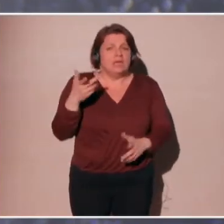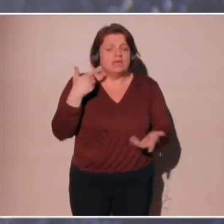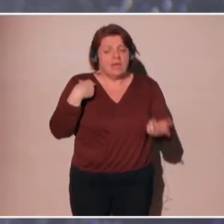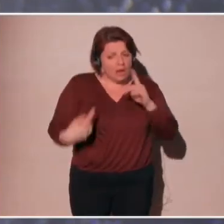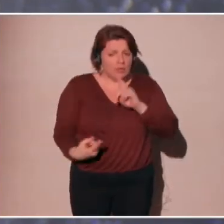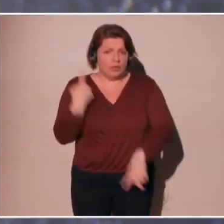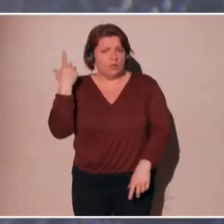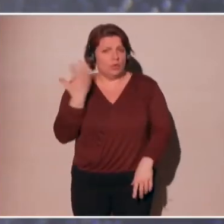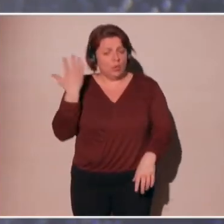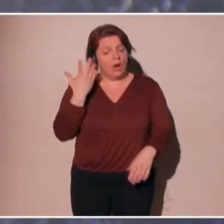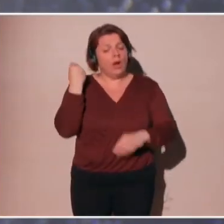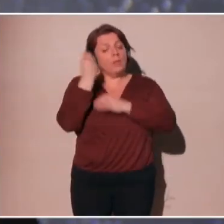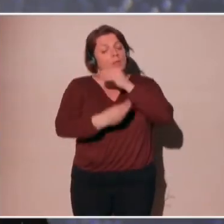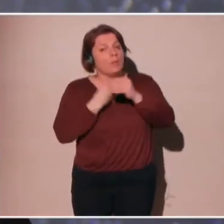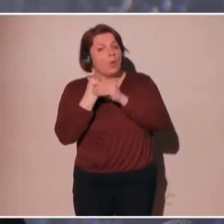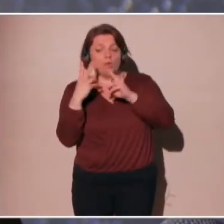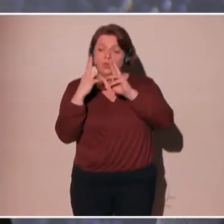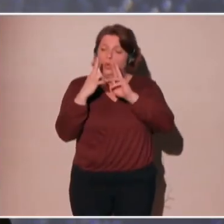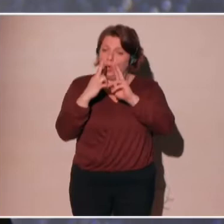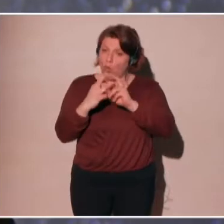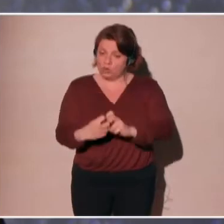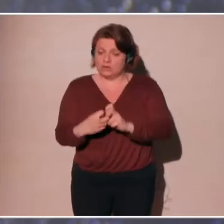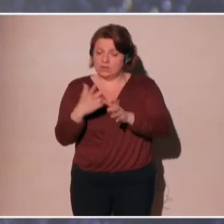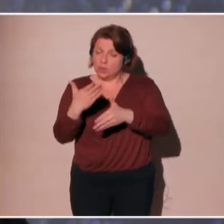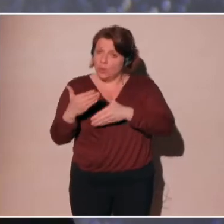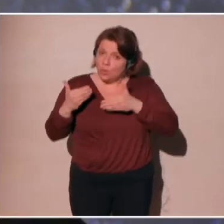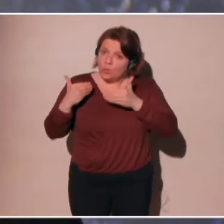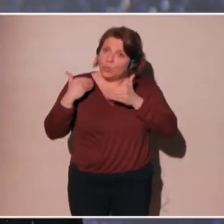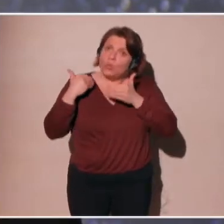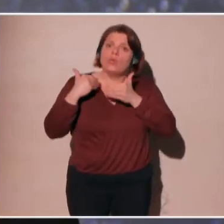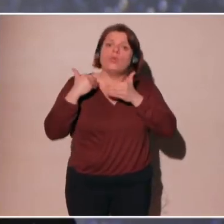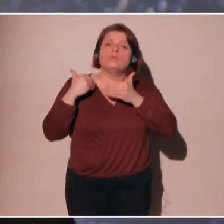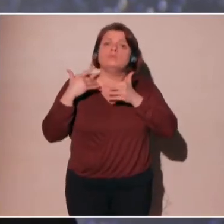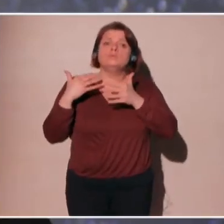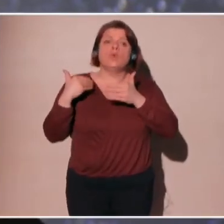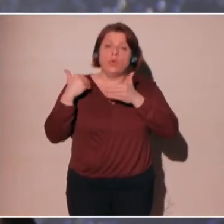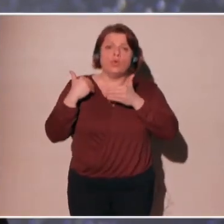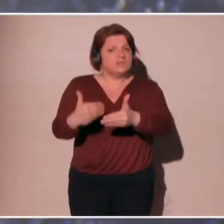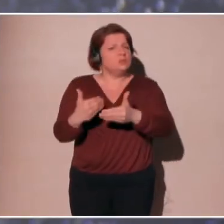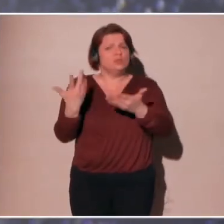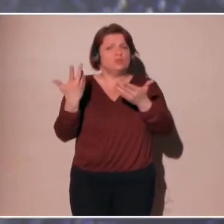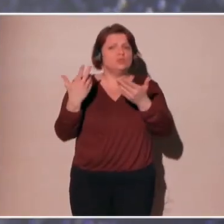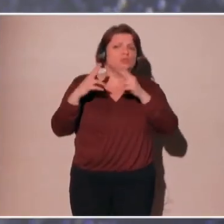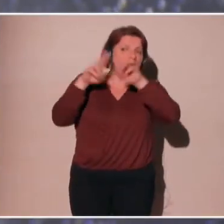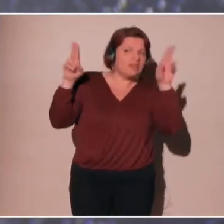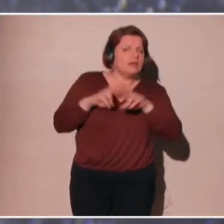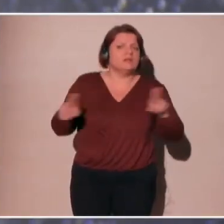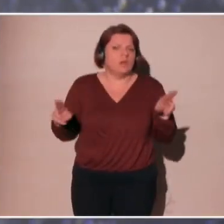of data. And in order to enable the world of